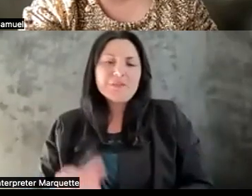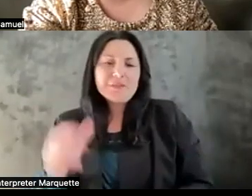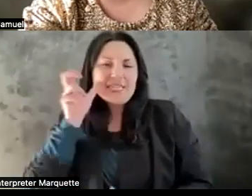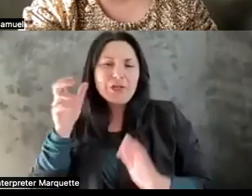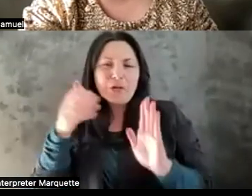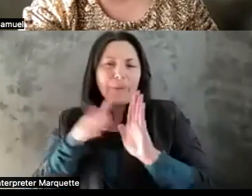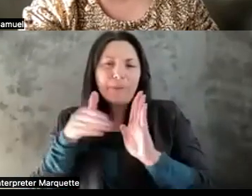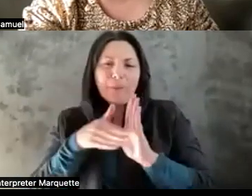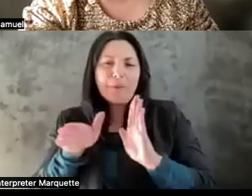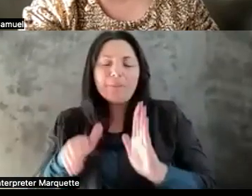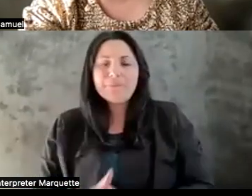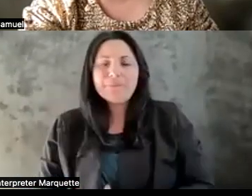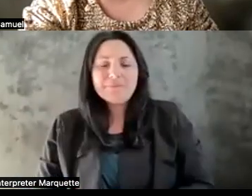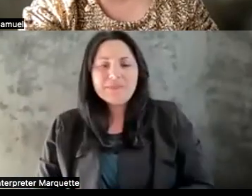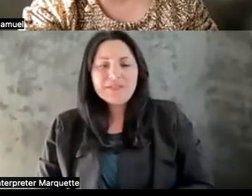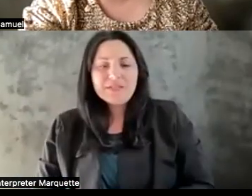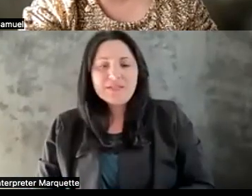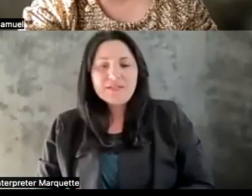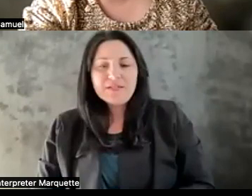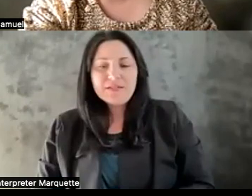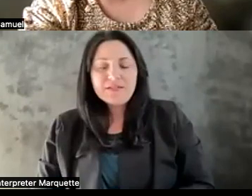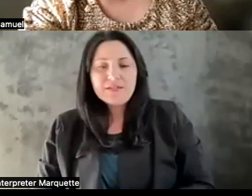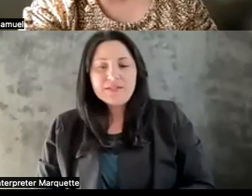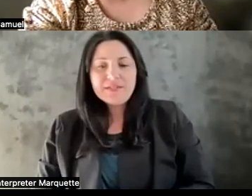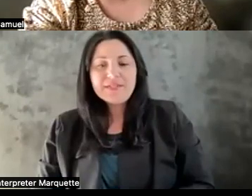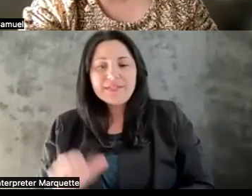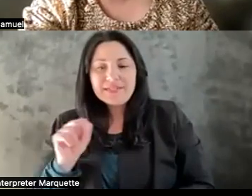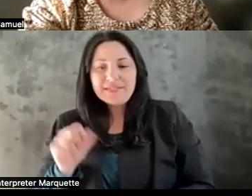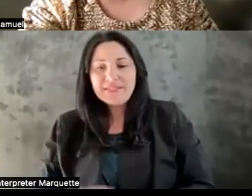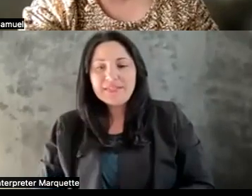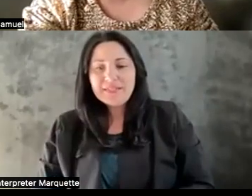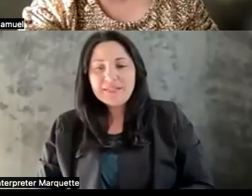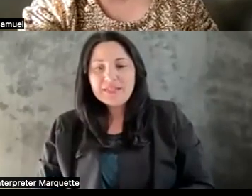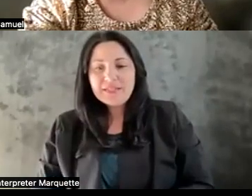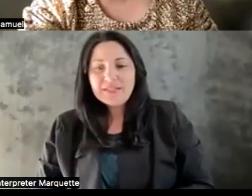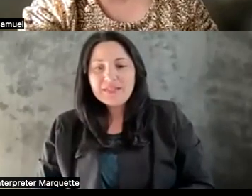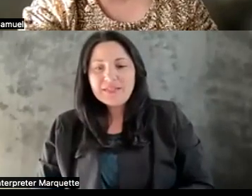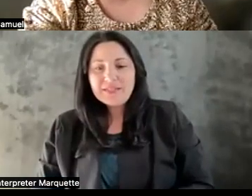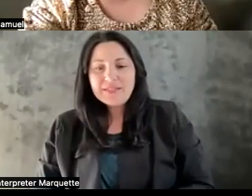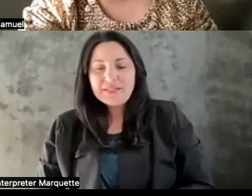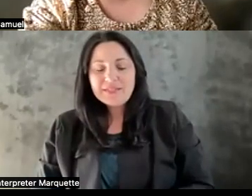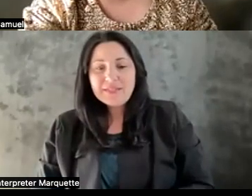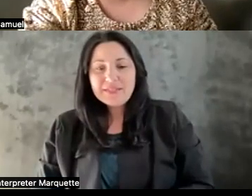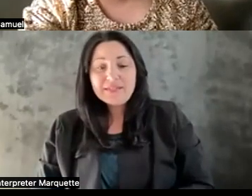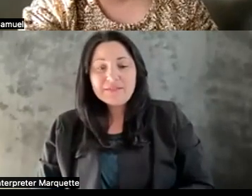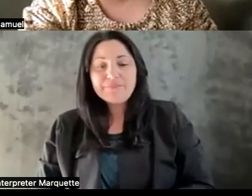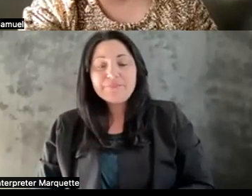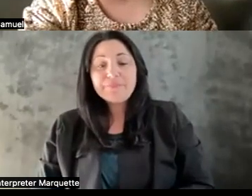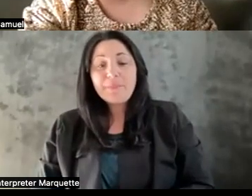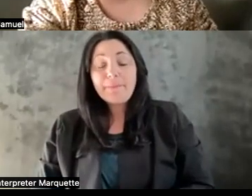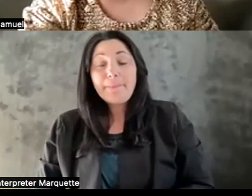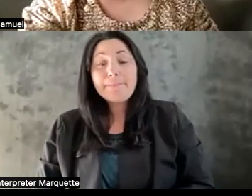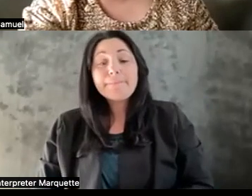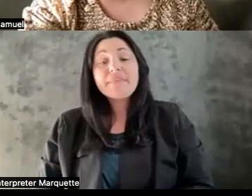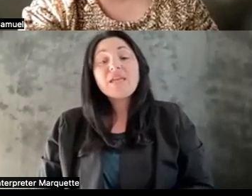Sorry. Can you hear me though? Yes. Can you guys hear me? Mm-hmm. Okay.